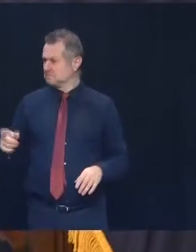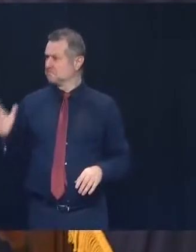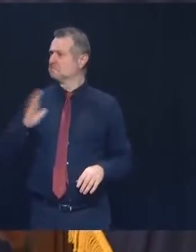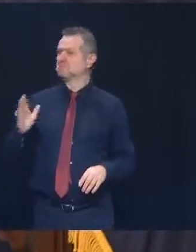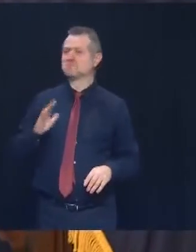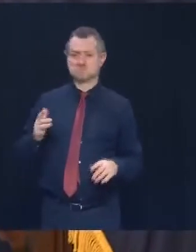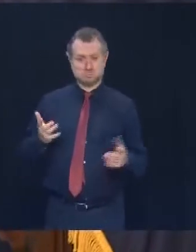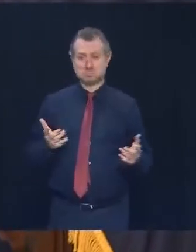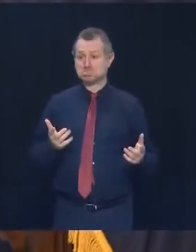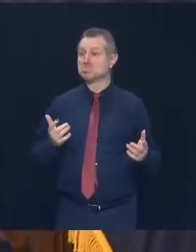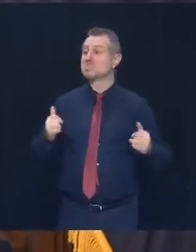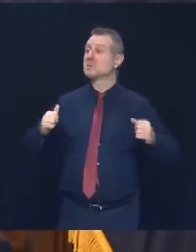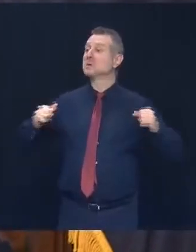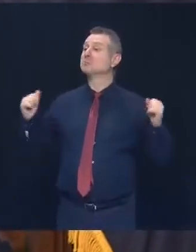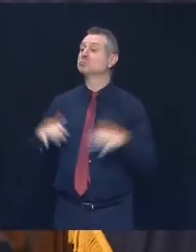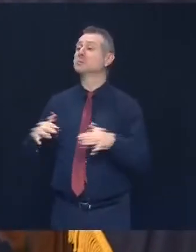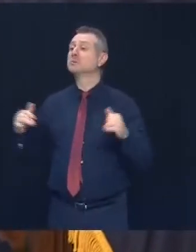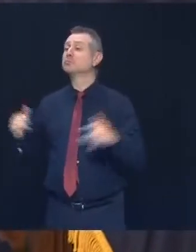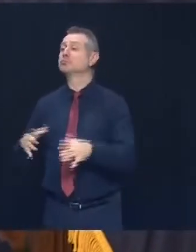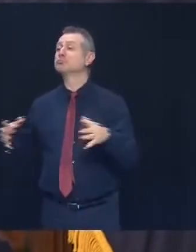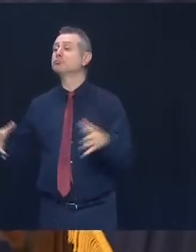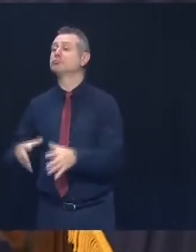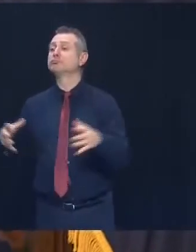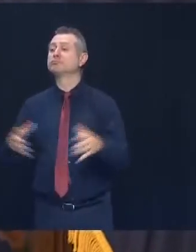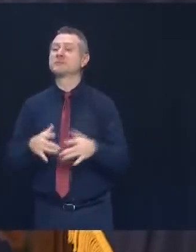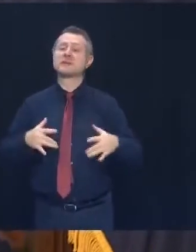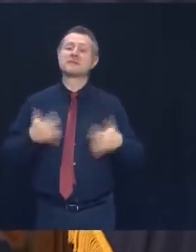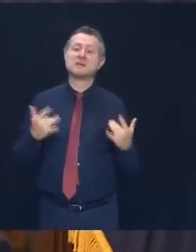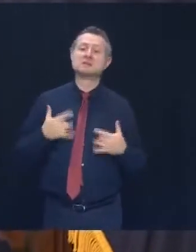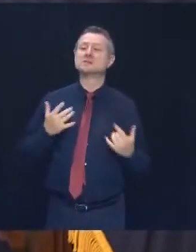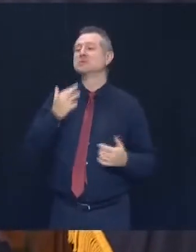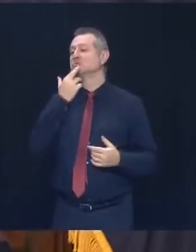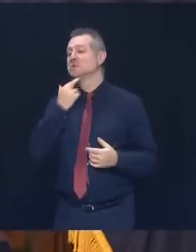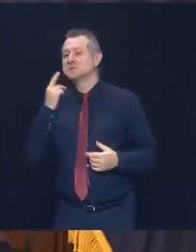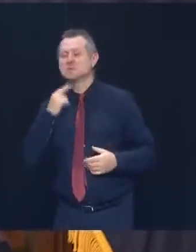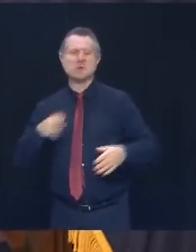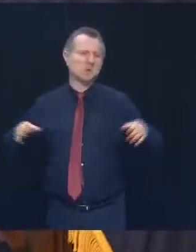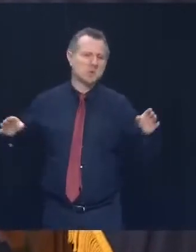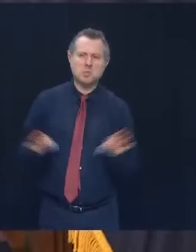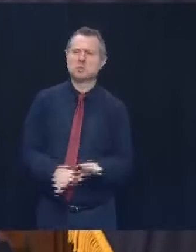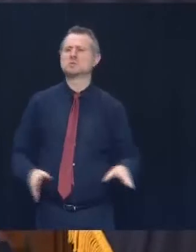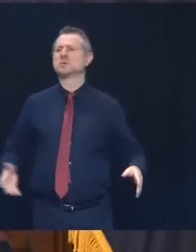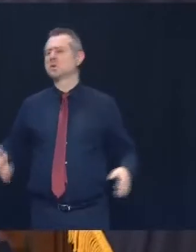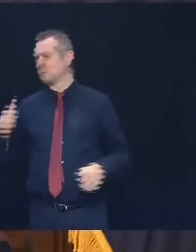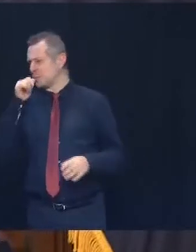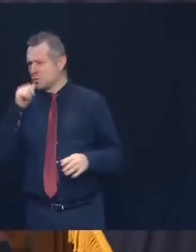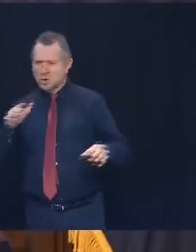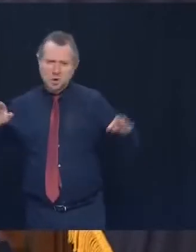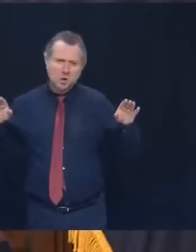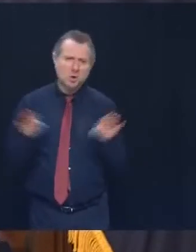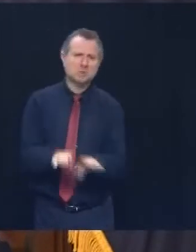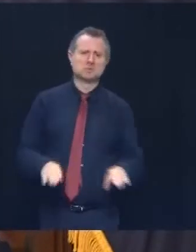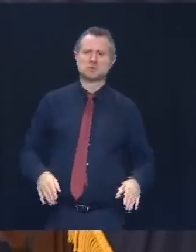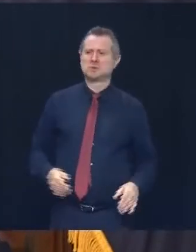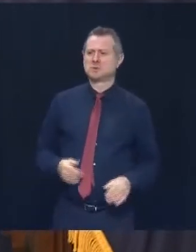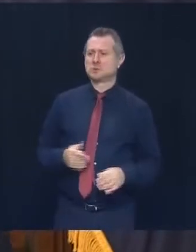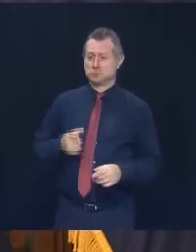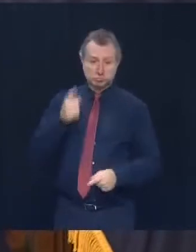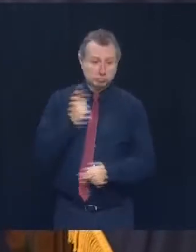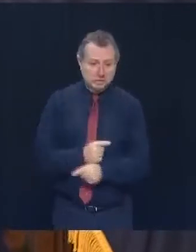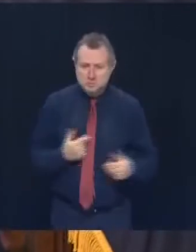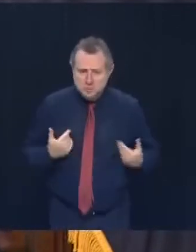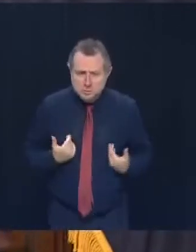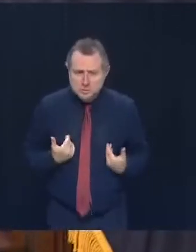Gathering halls were closed. Restaurants were closed. Bars were closed, right?